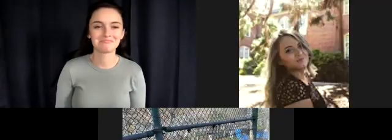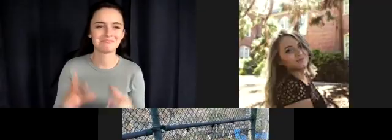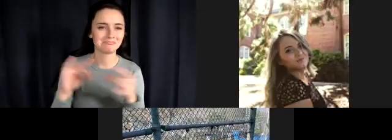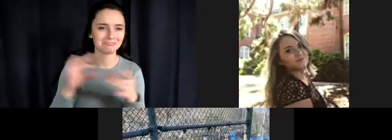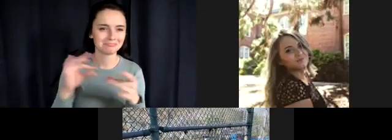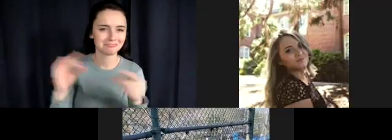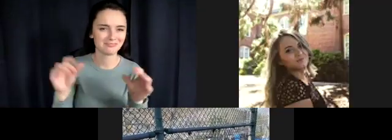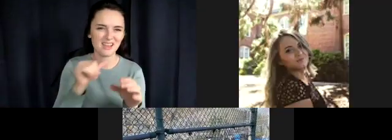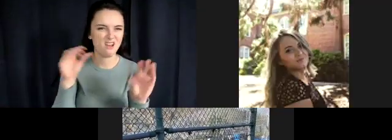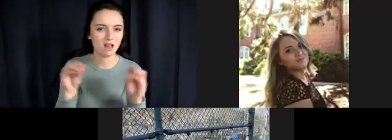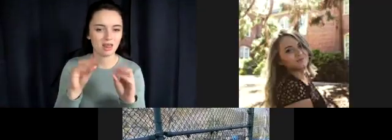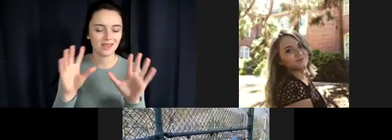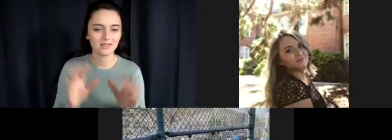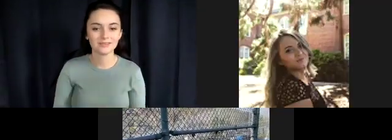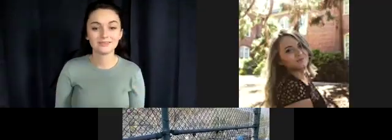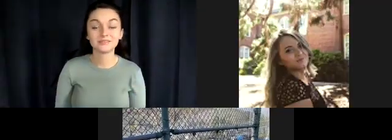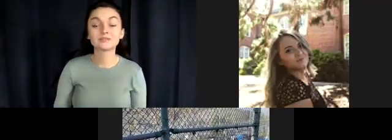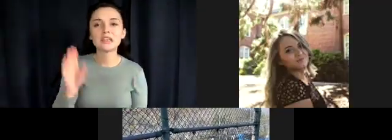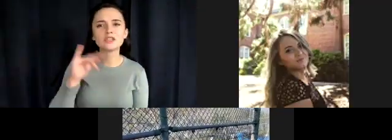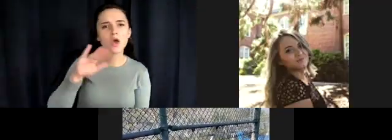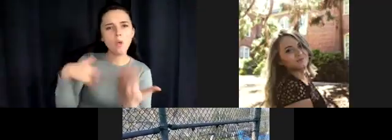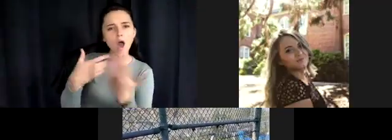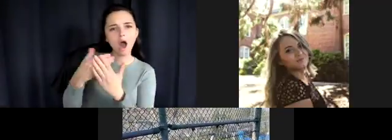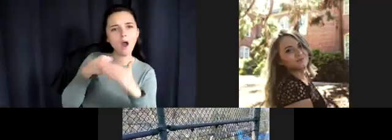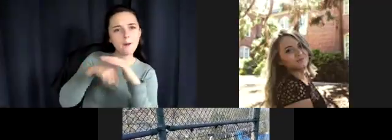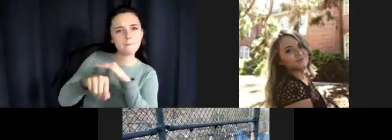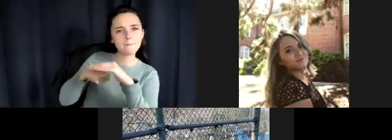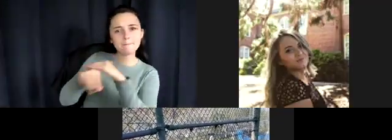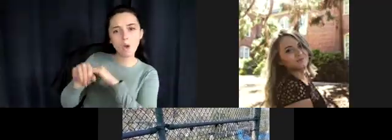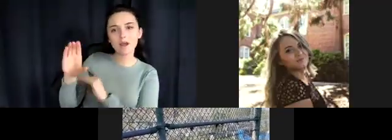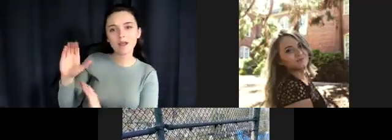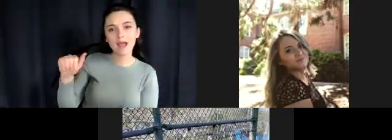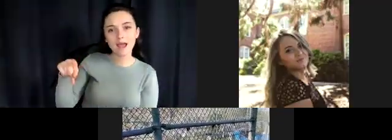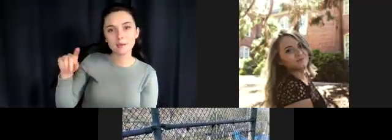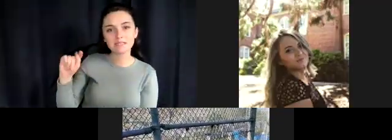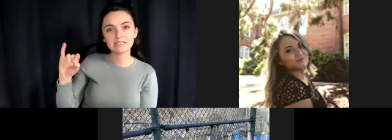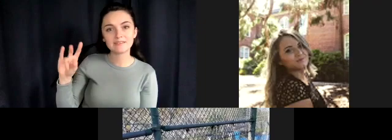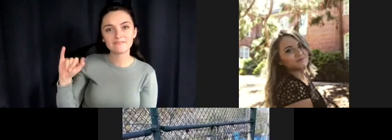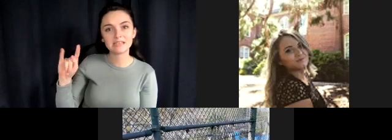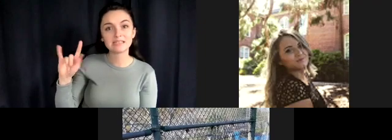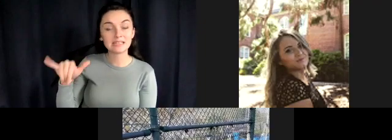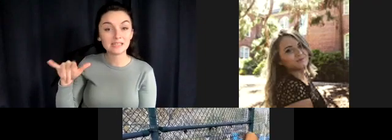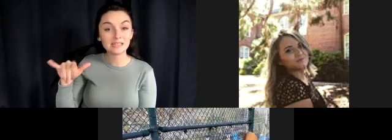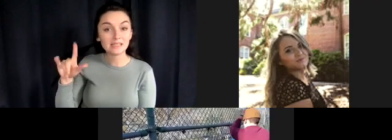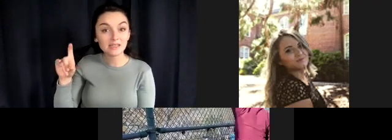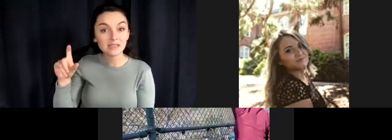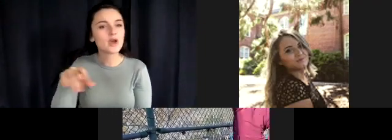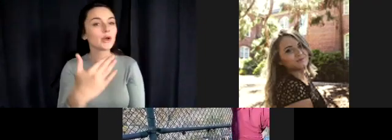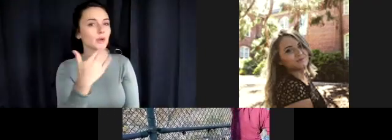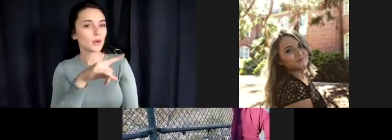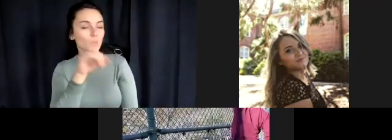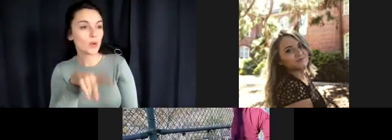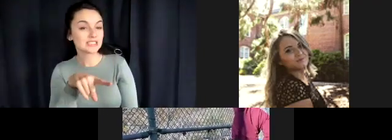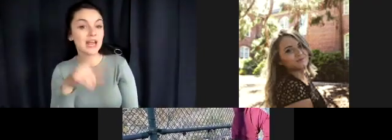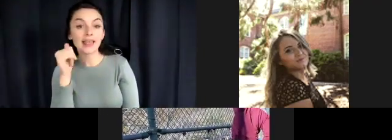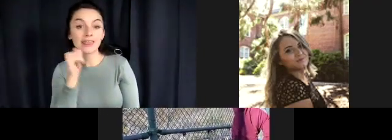So were these all born in captivity? That's a really good question. So the girls were born at a